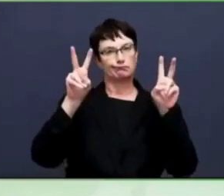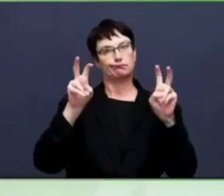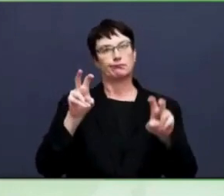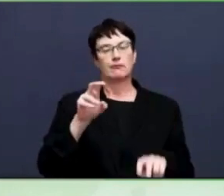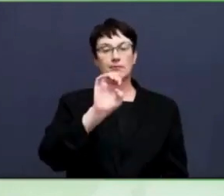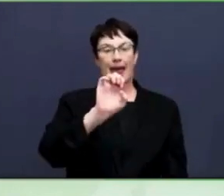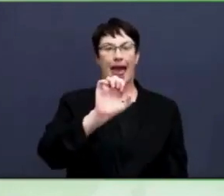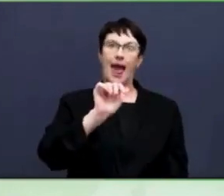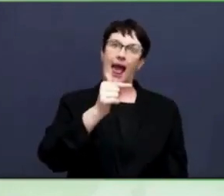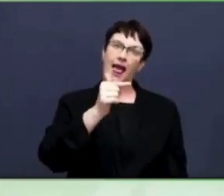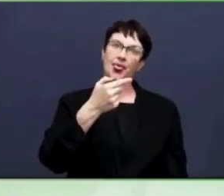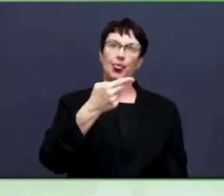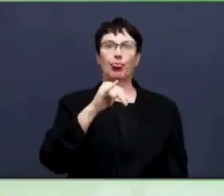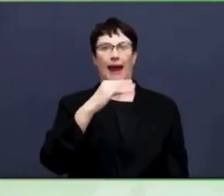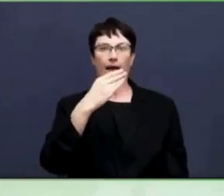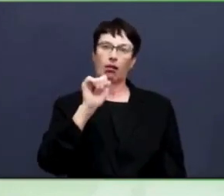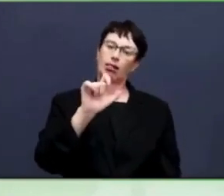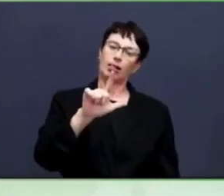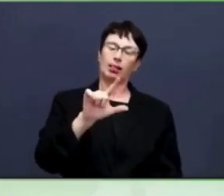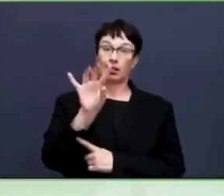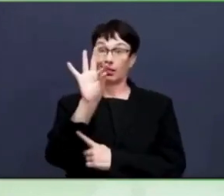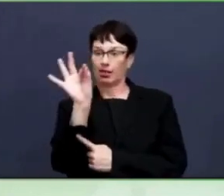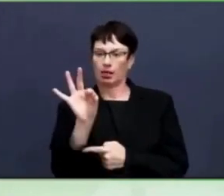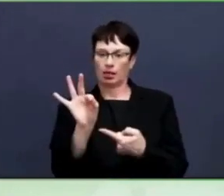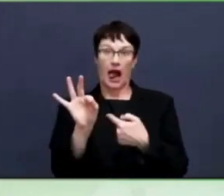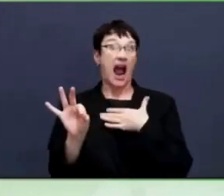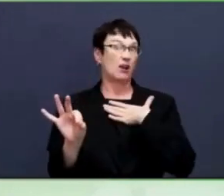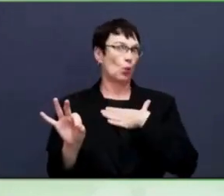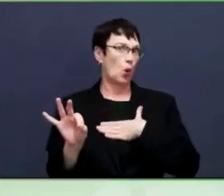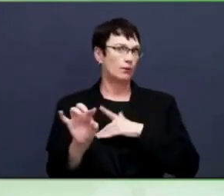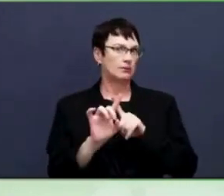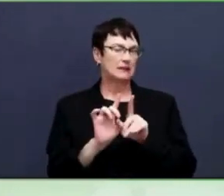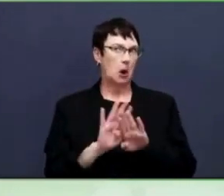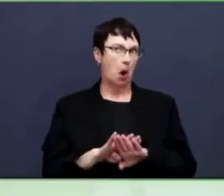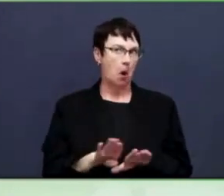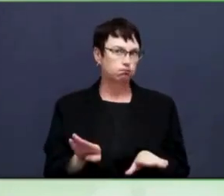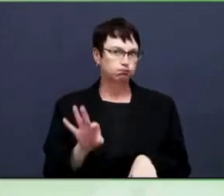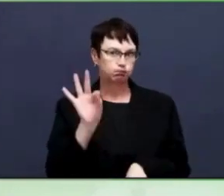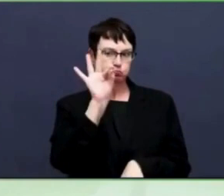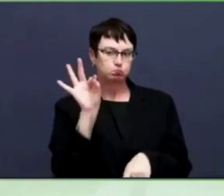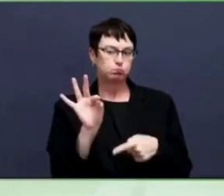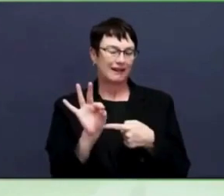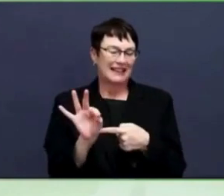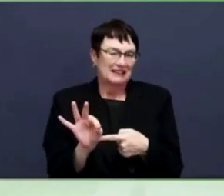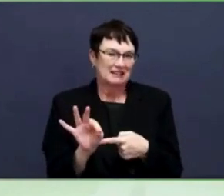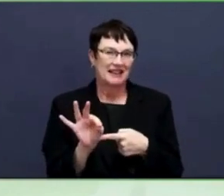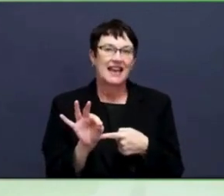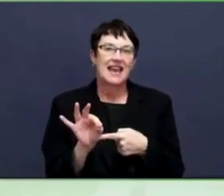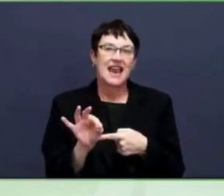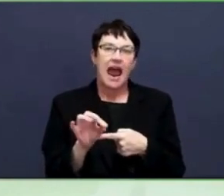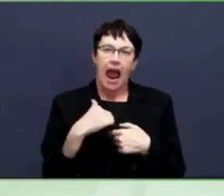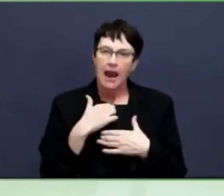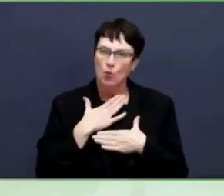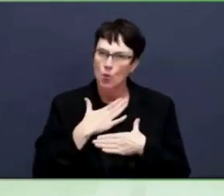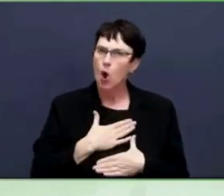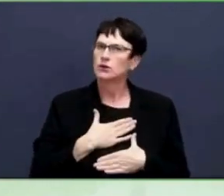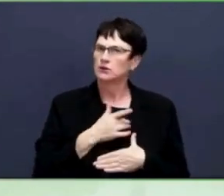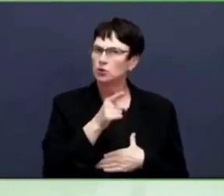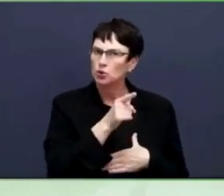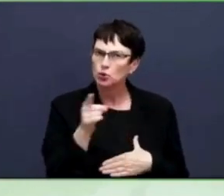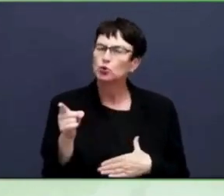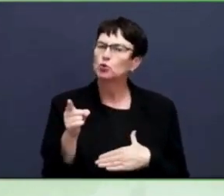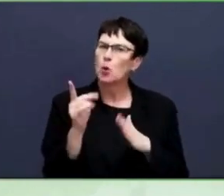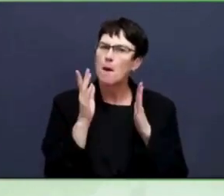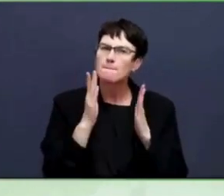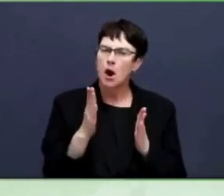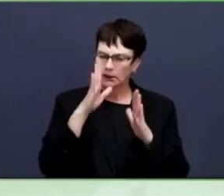AI, but I wasn't allowed to. Perhaps that's a technical issue, Hector, you can help with. We're calling for, so I want to focus on what